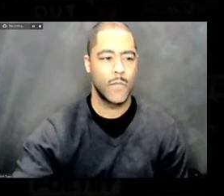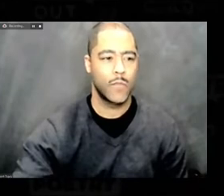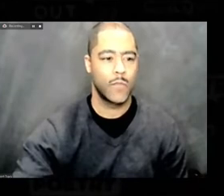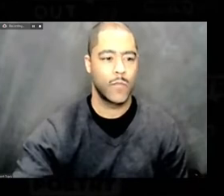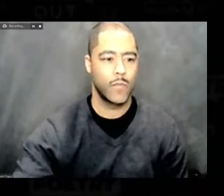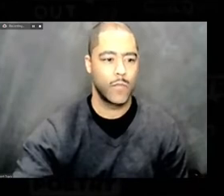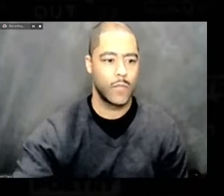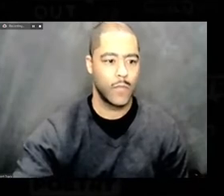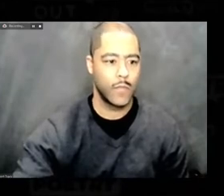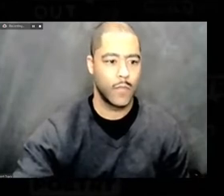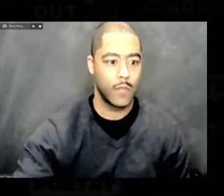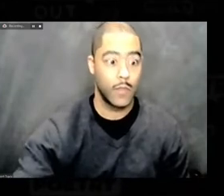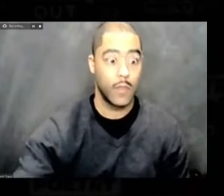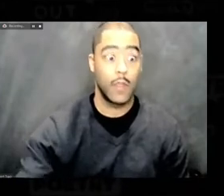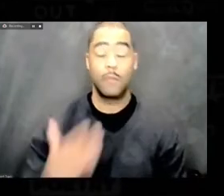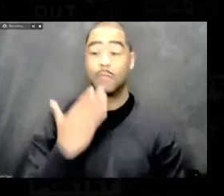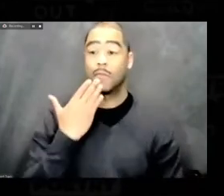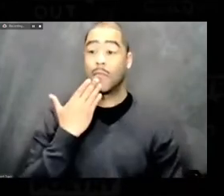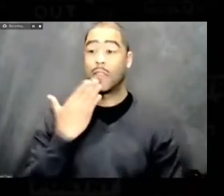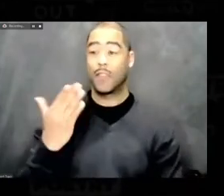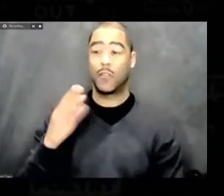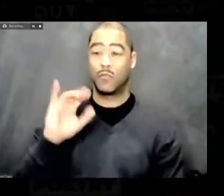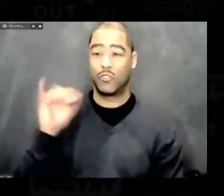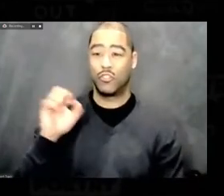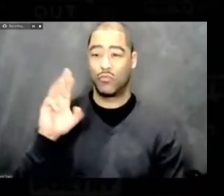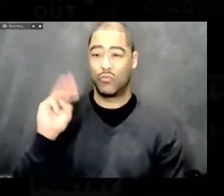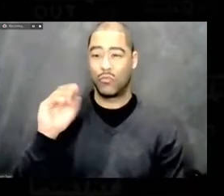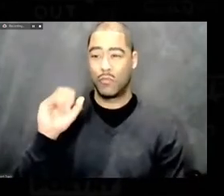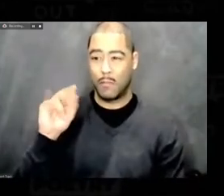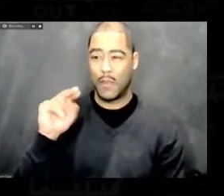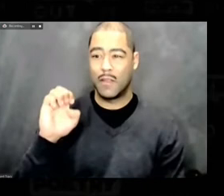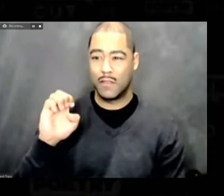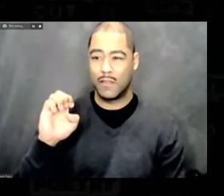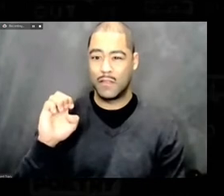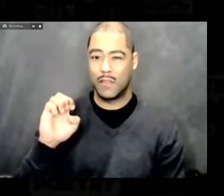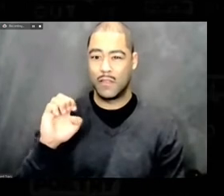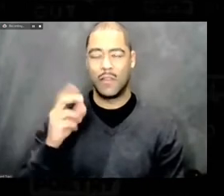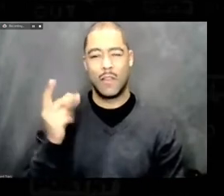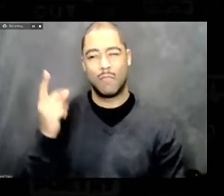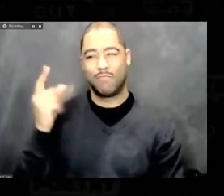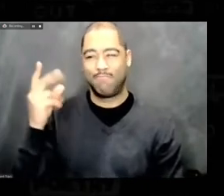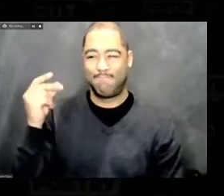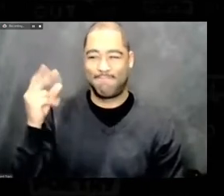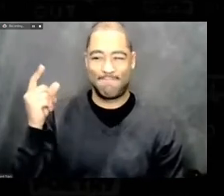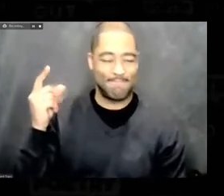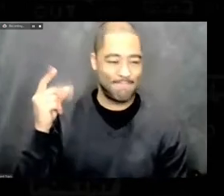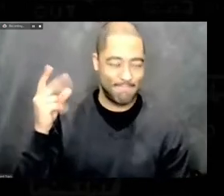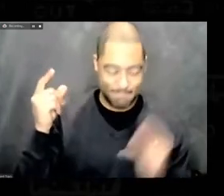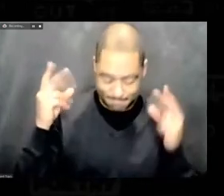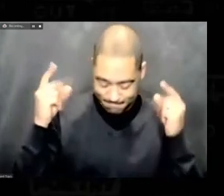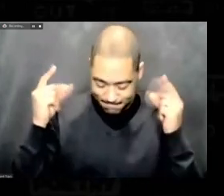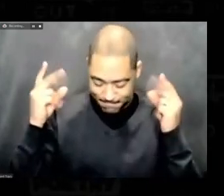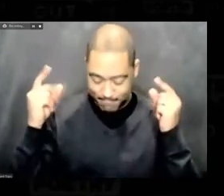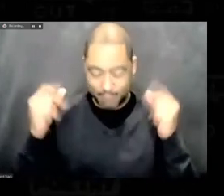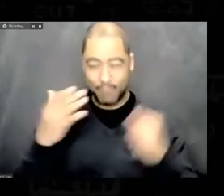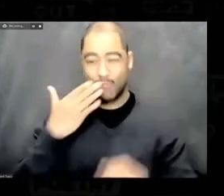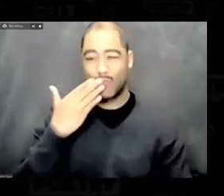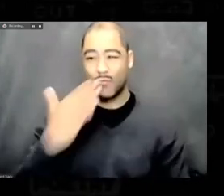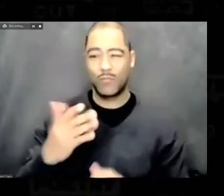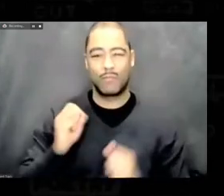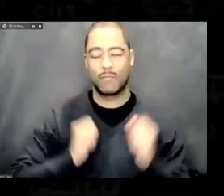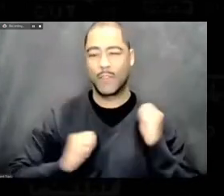Thank you very much, Jermaine. Everybody, please make noise for our performers. Coming up next in the